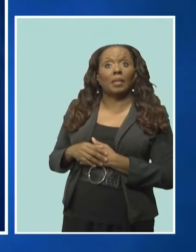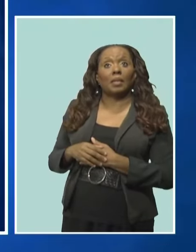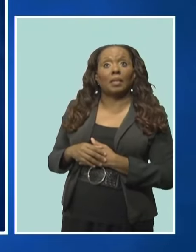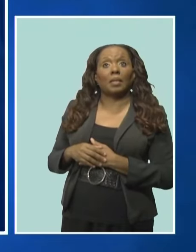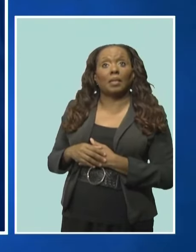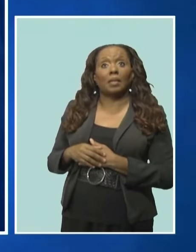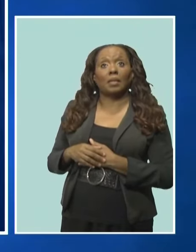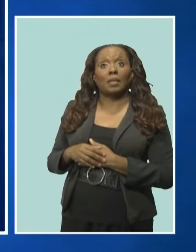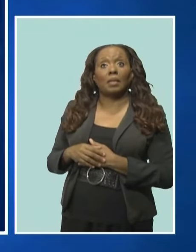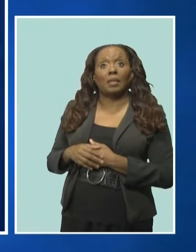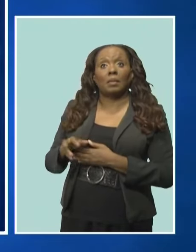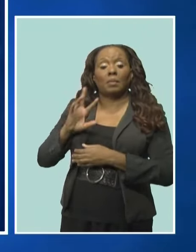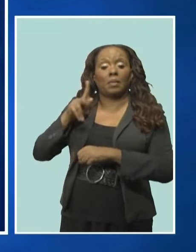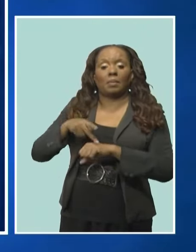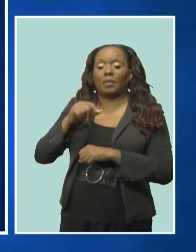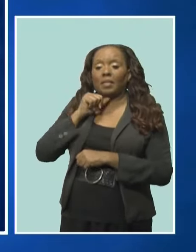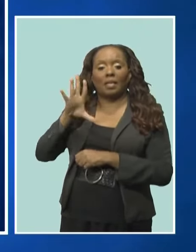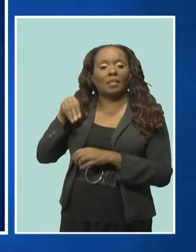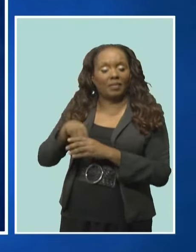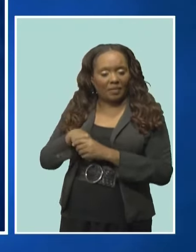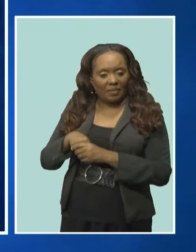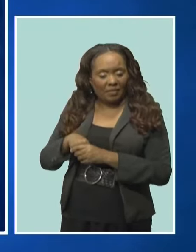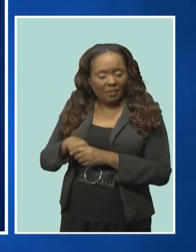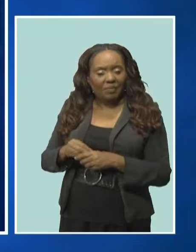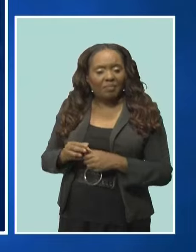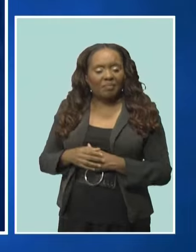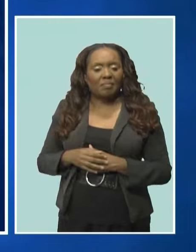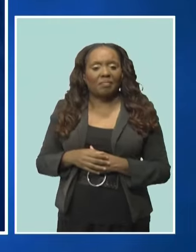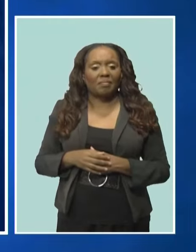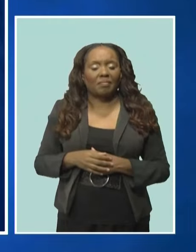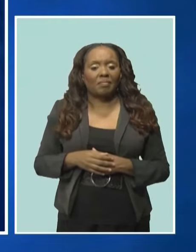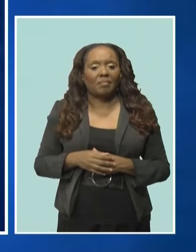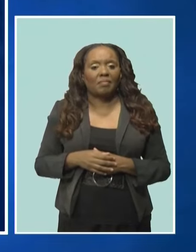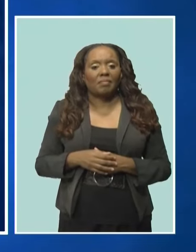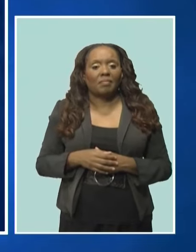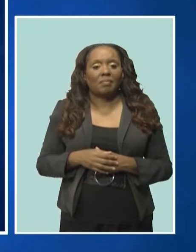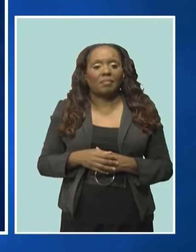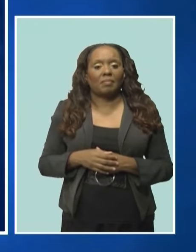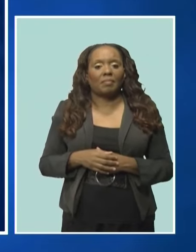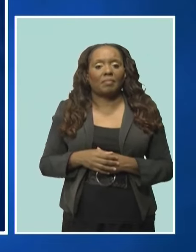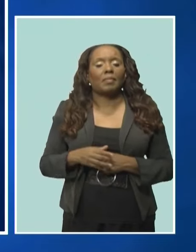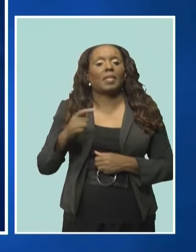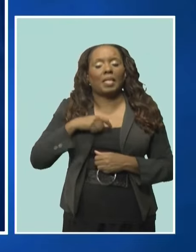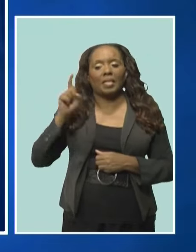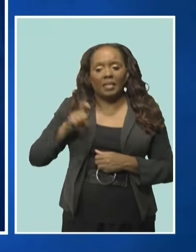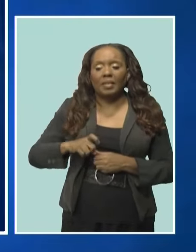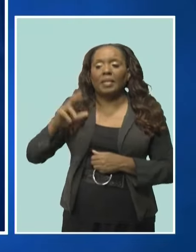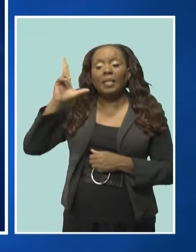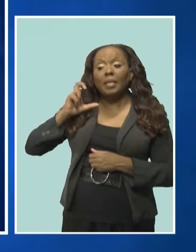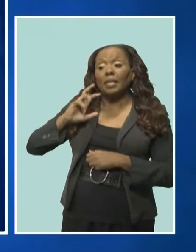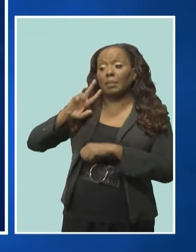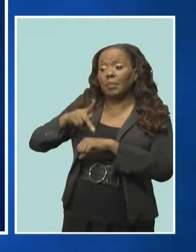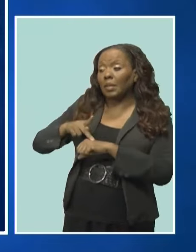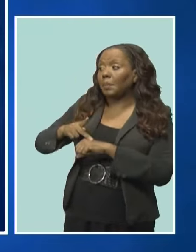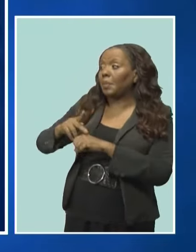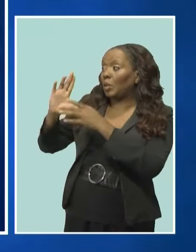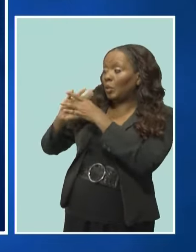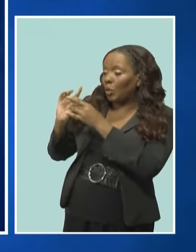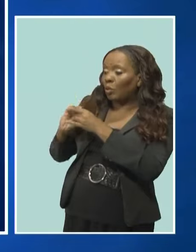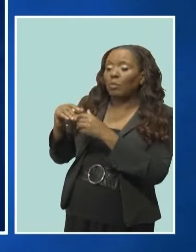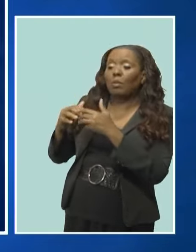did not take part in the discussion, right? So at present, I'm yet to hear the principal's side of what happened and